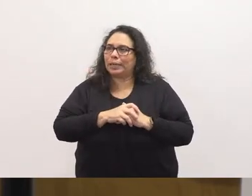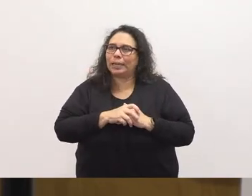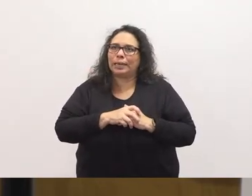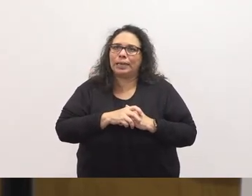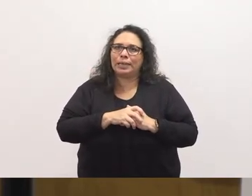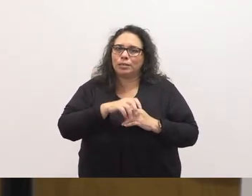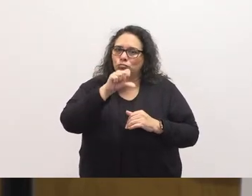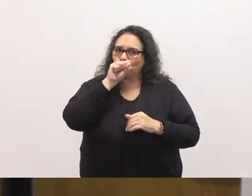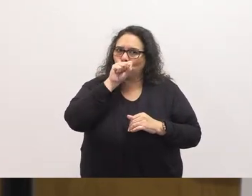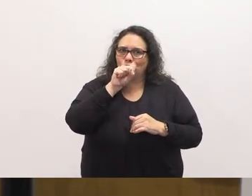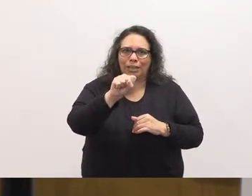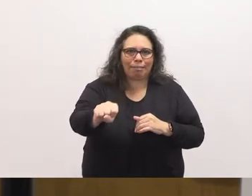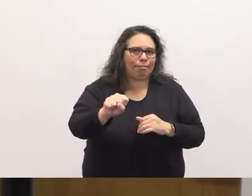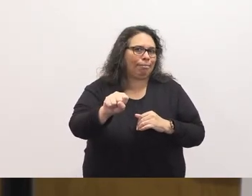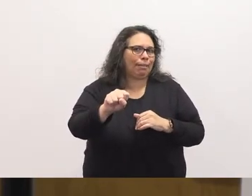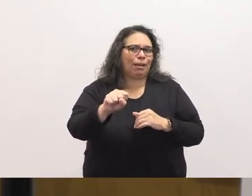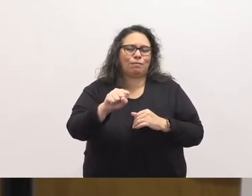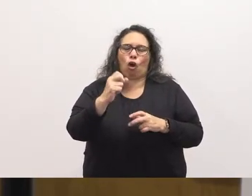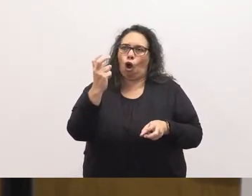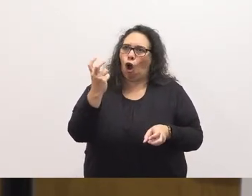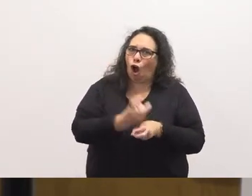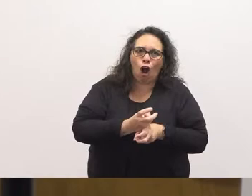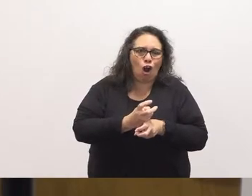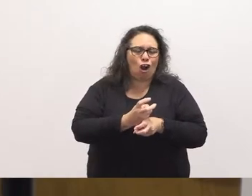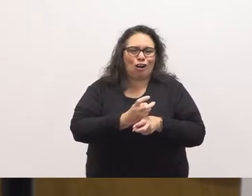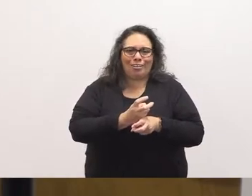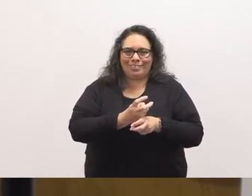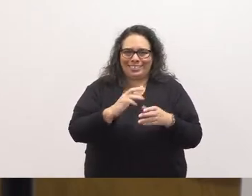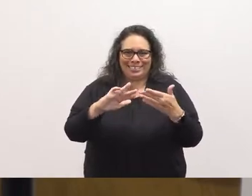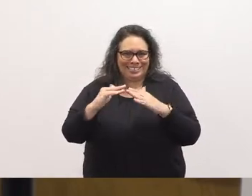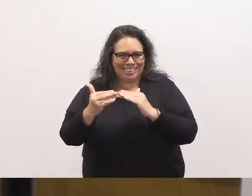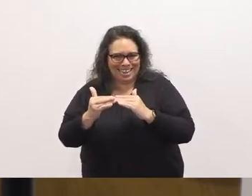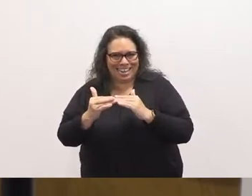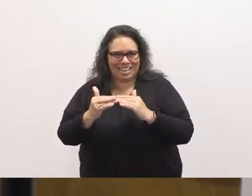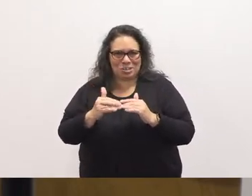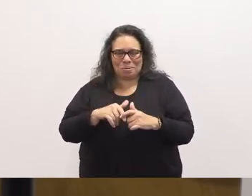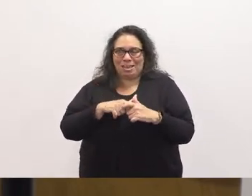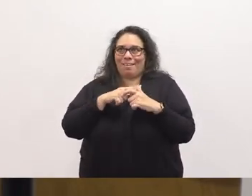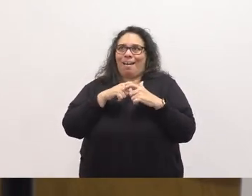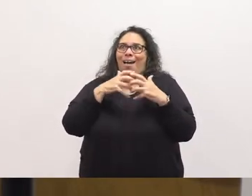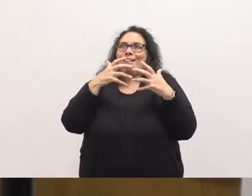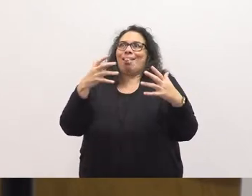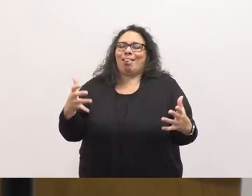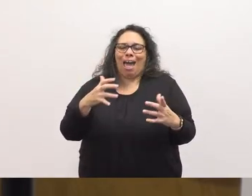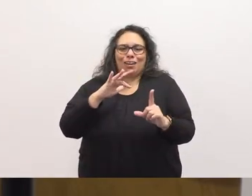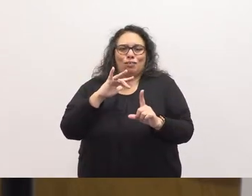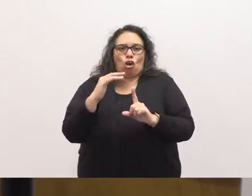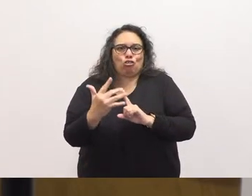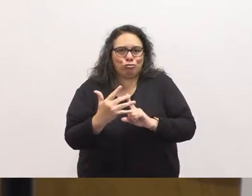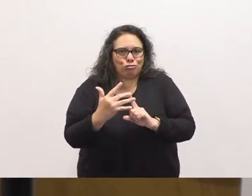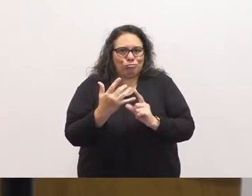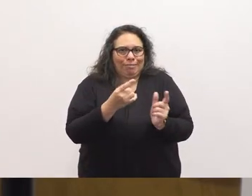We love hard as a city. And so we have a number of really big cultural events, and